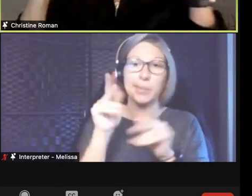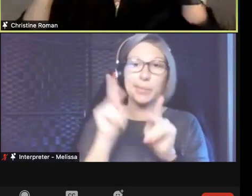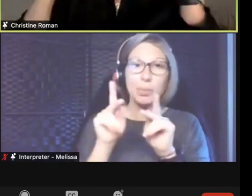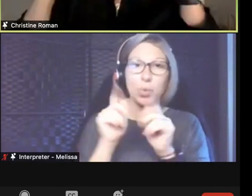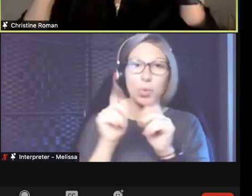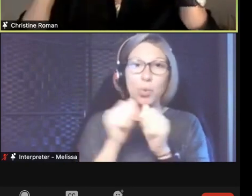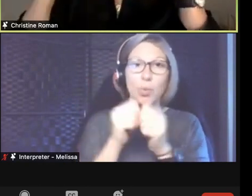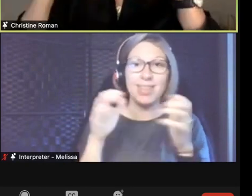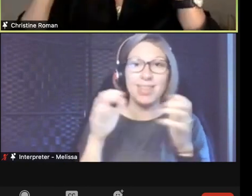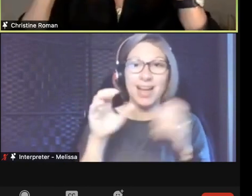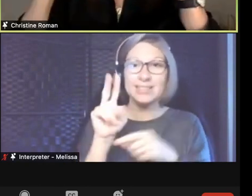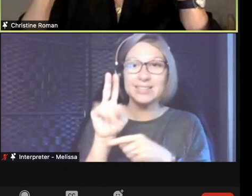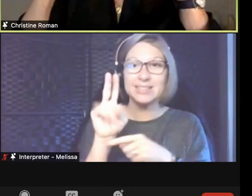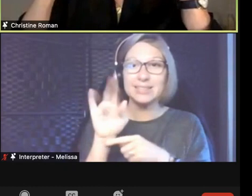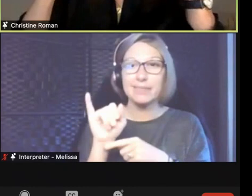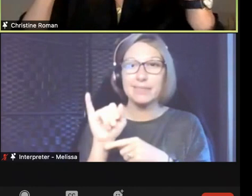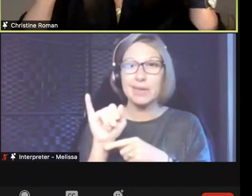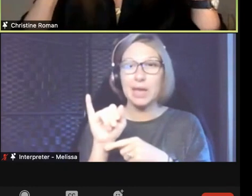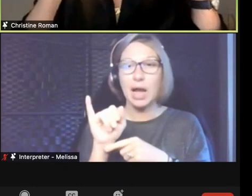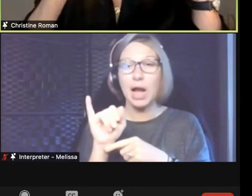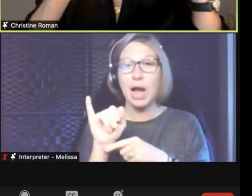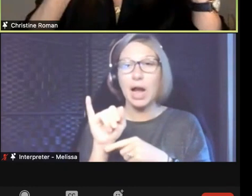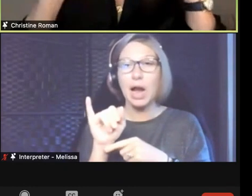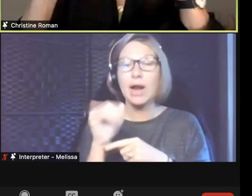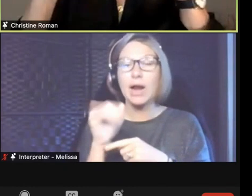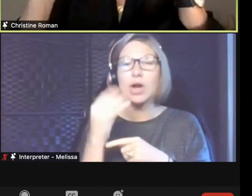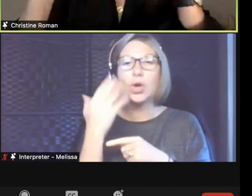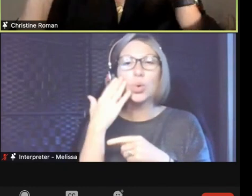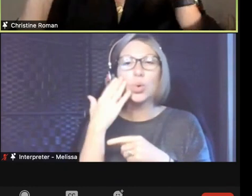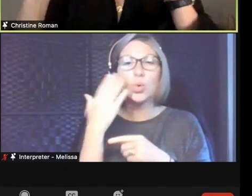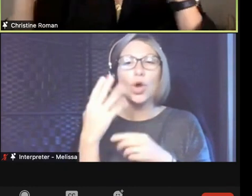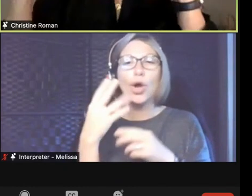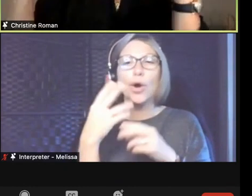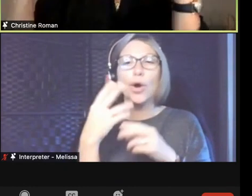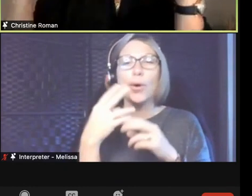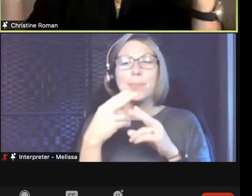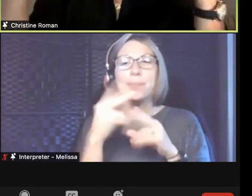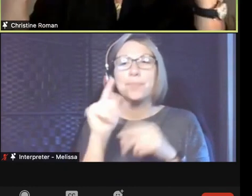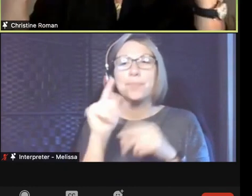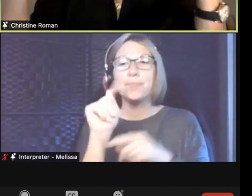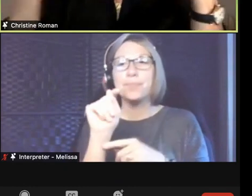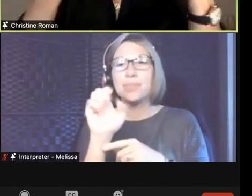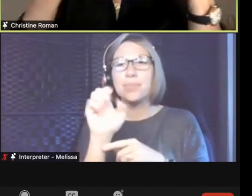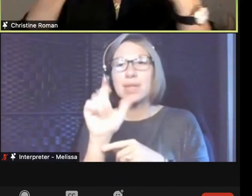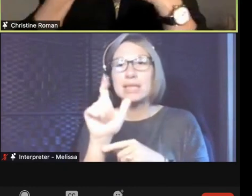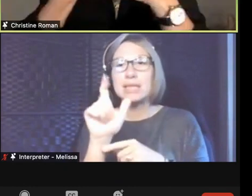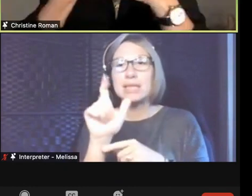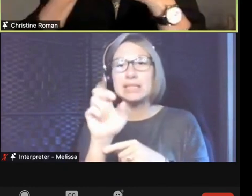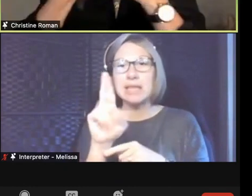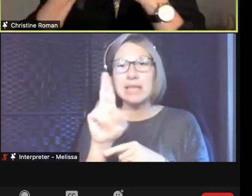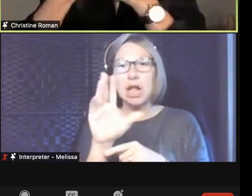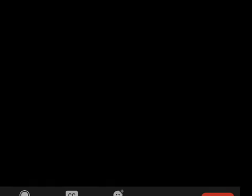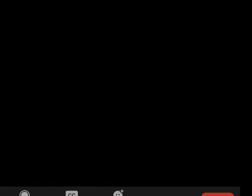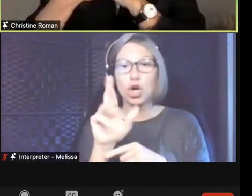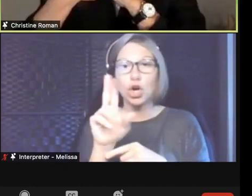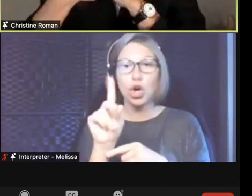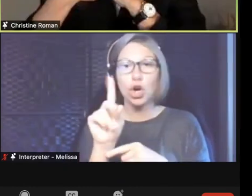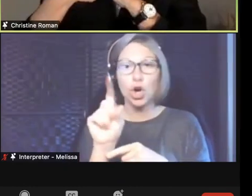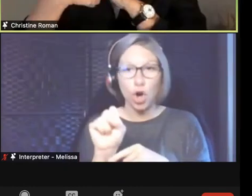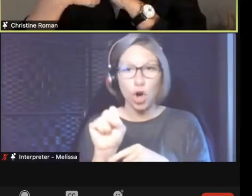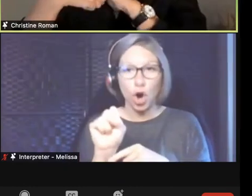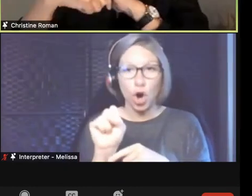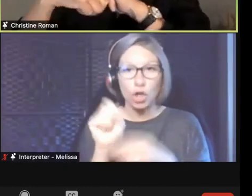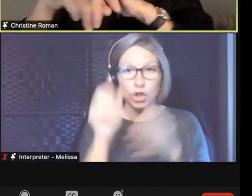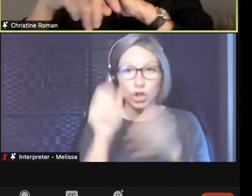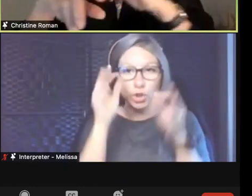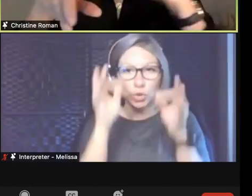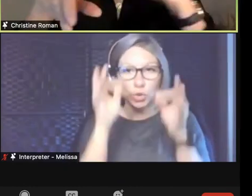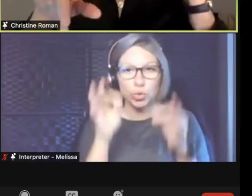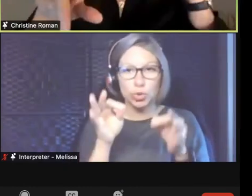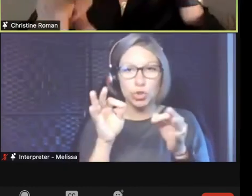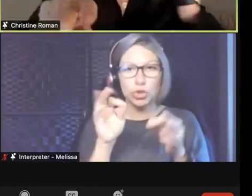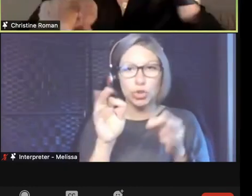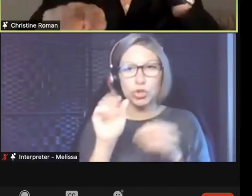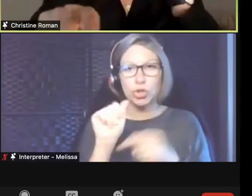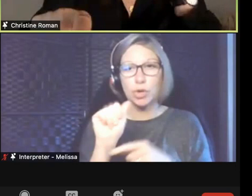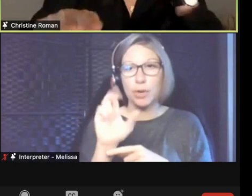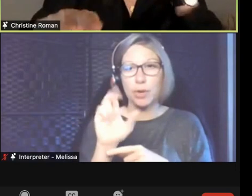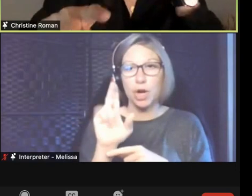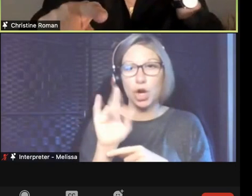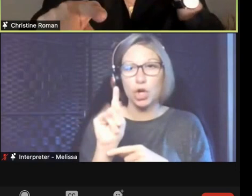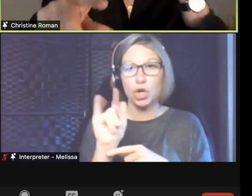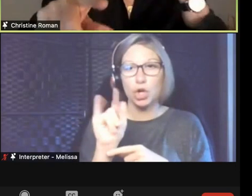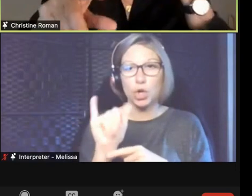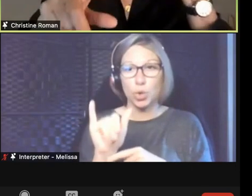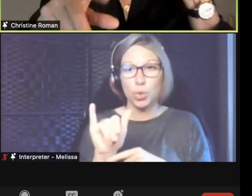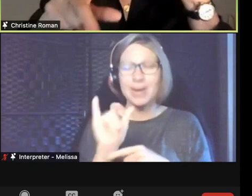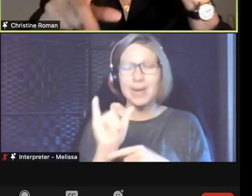striped cards that help us determine acuity in someone who isn't able to read a traditional Snellen chart. That